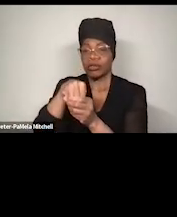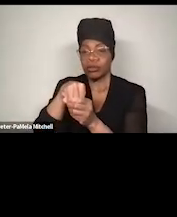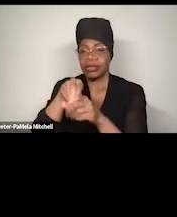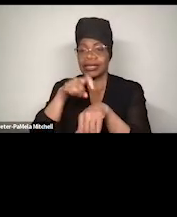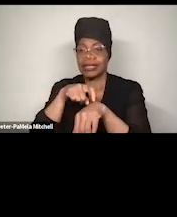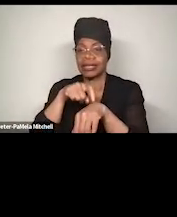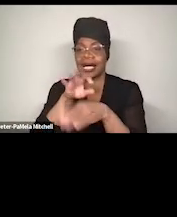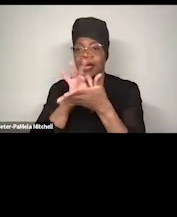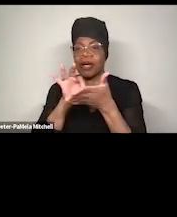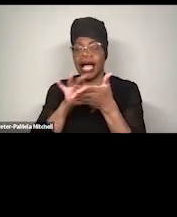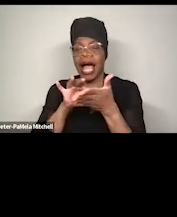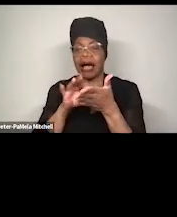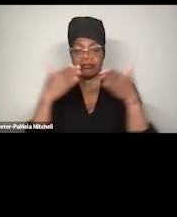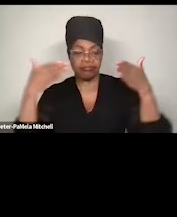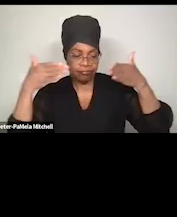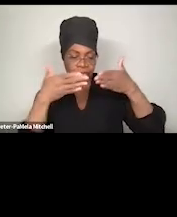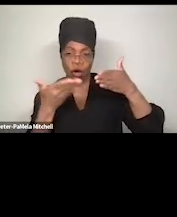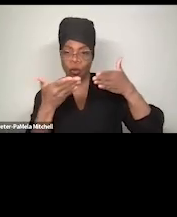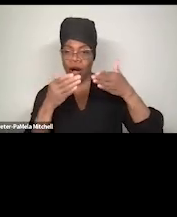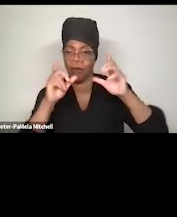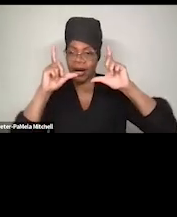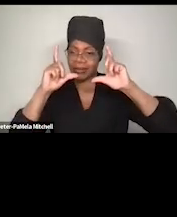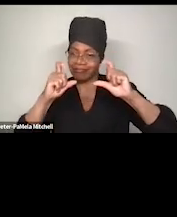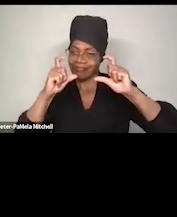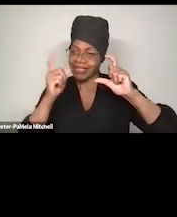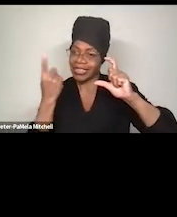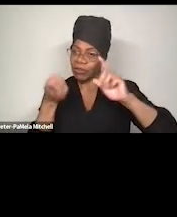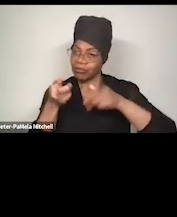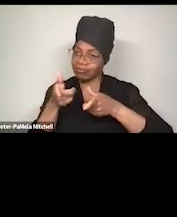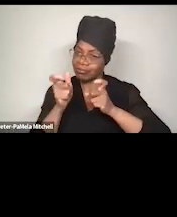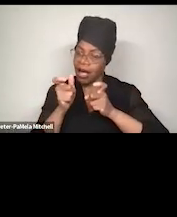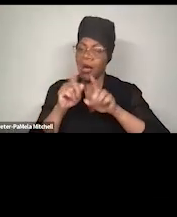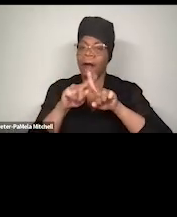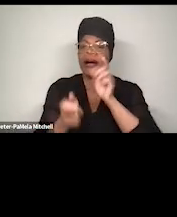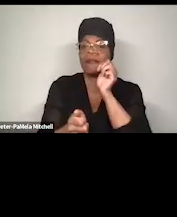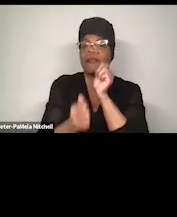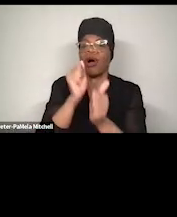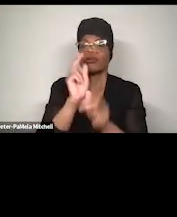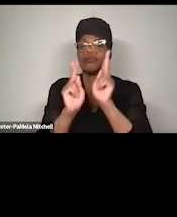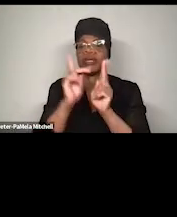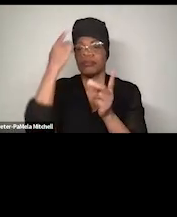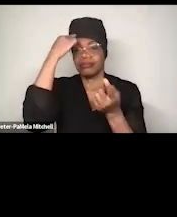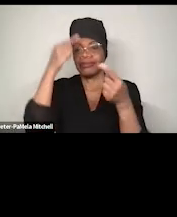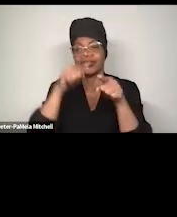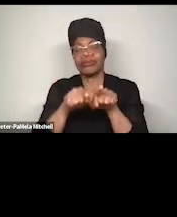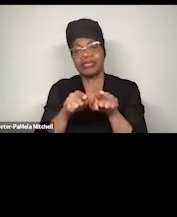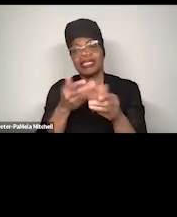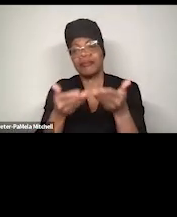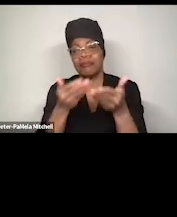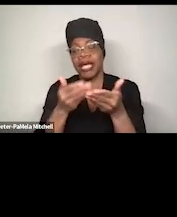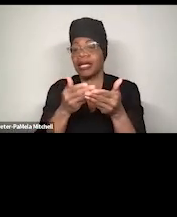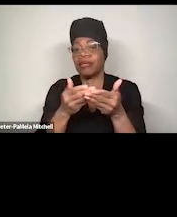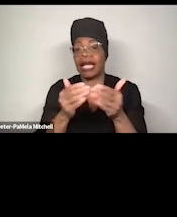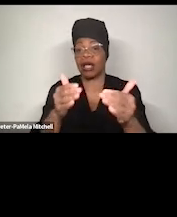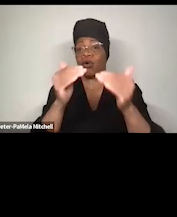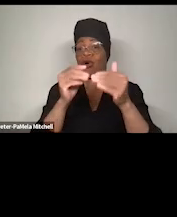we're really just looking at a snapshot. And so most folks agree that these are probably